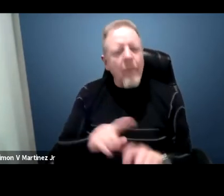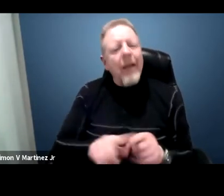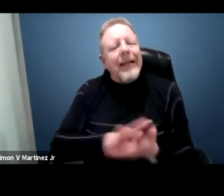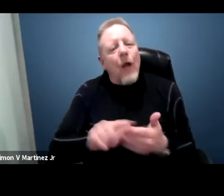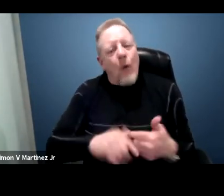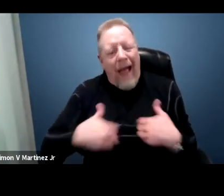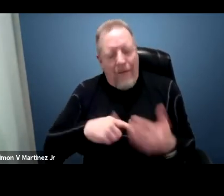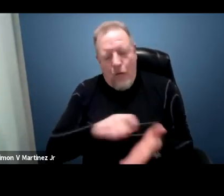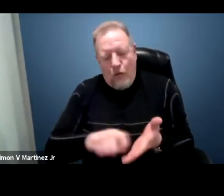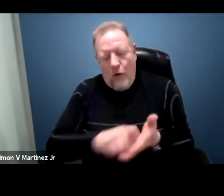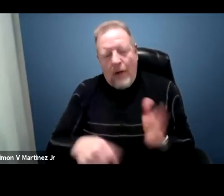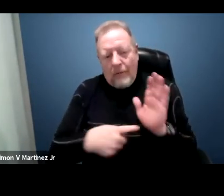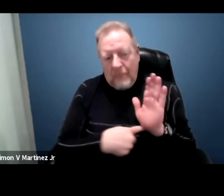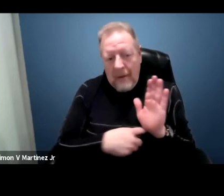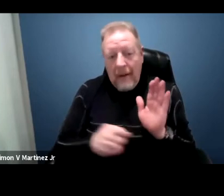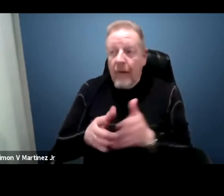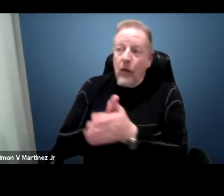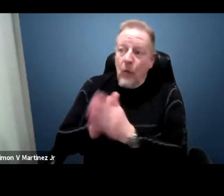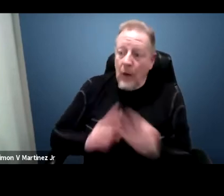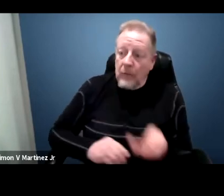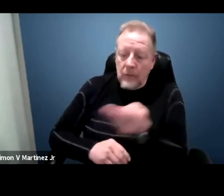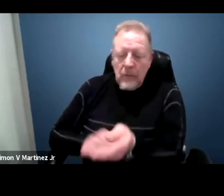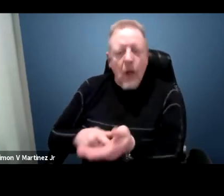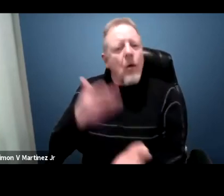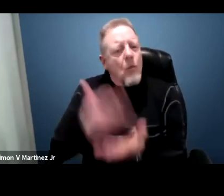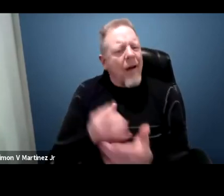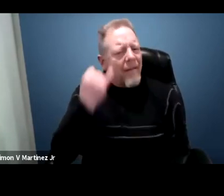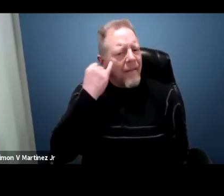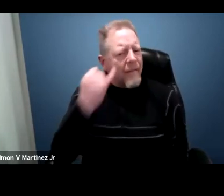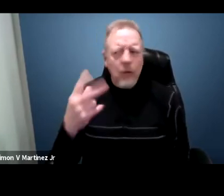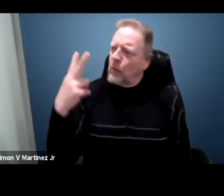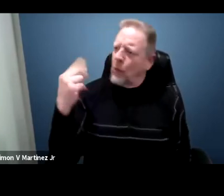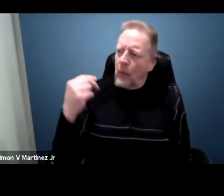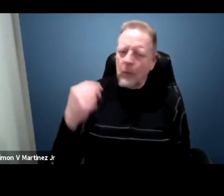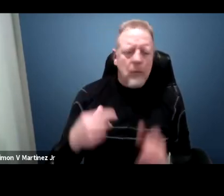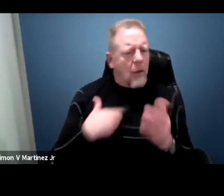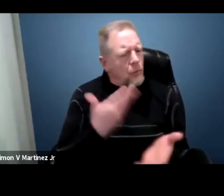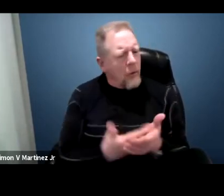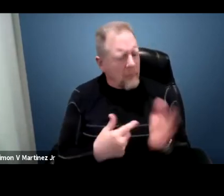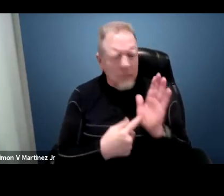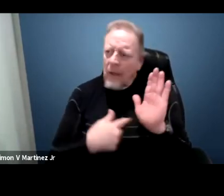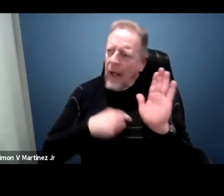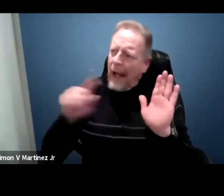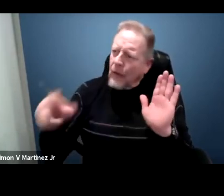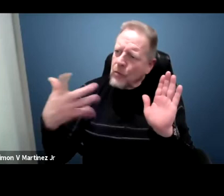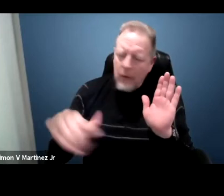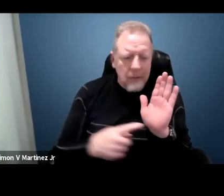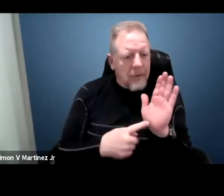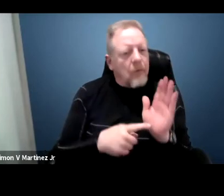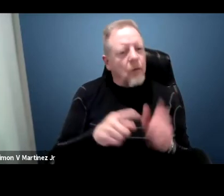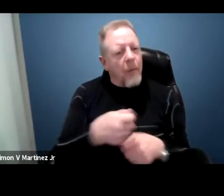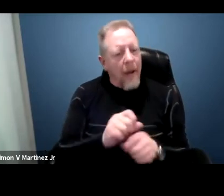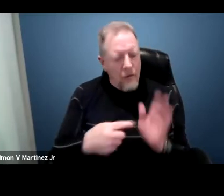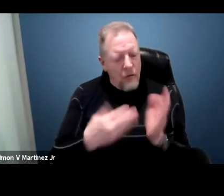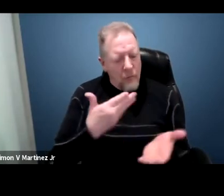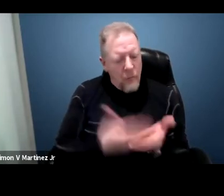a written record of your request. And that's so you can prove that you made it, and also it's so that you can prove the day that you made it and